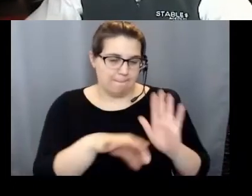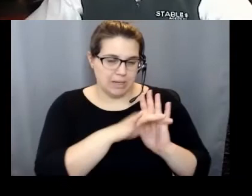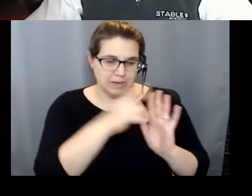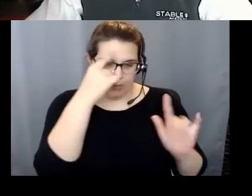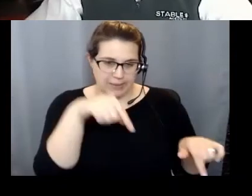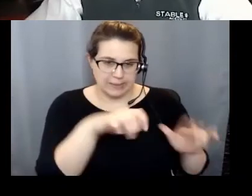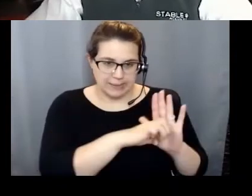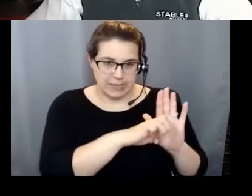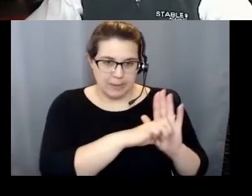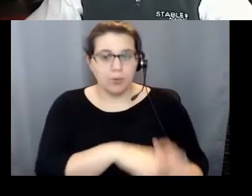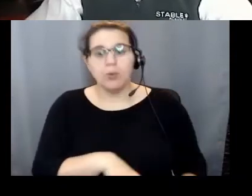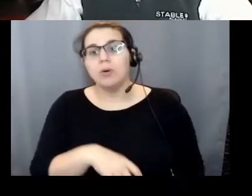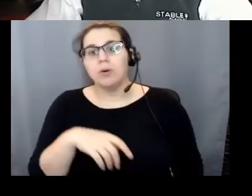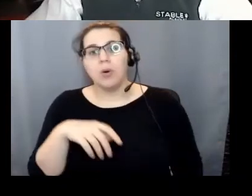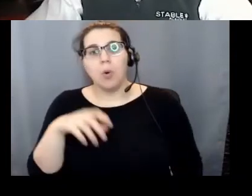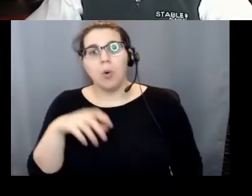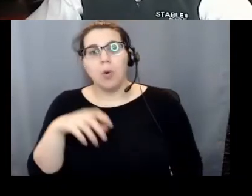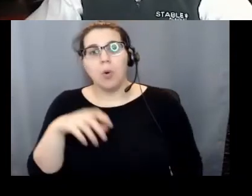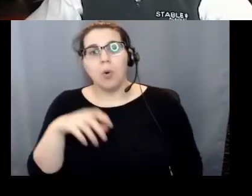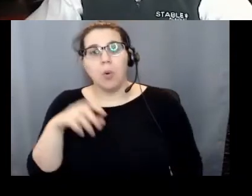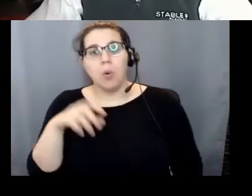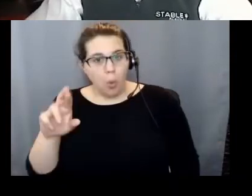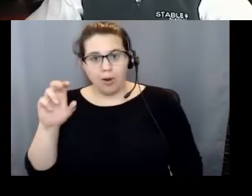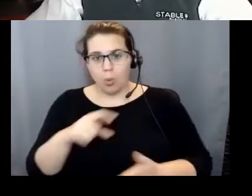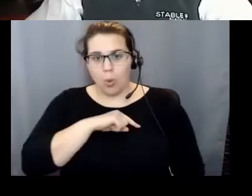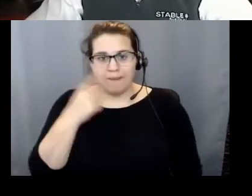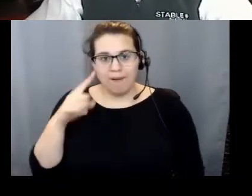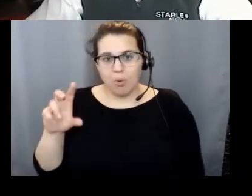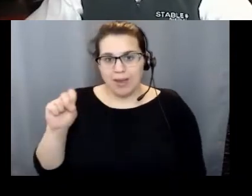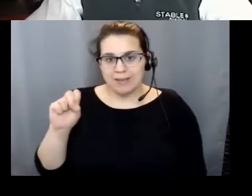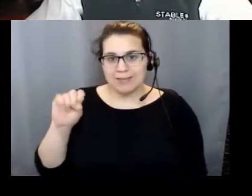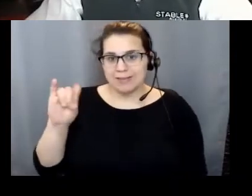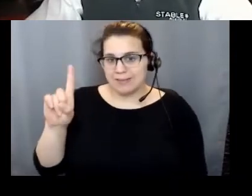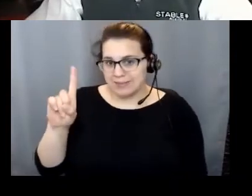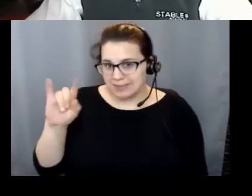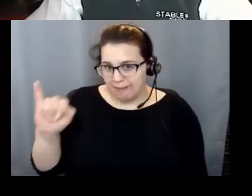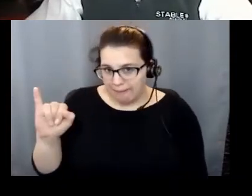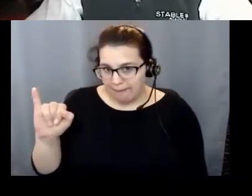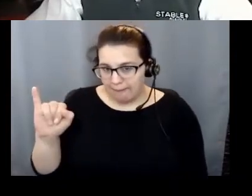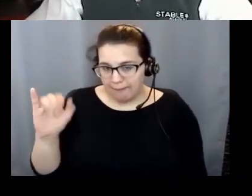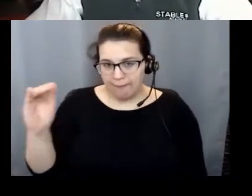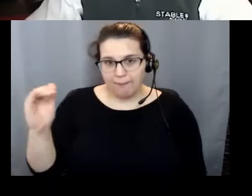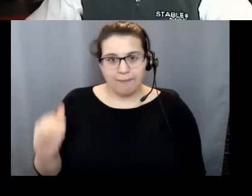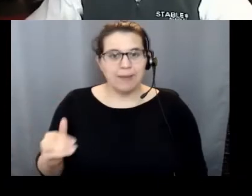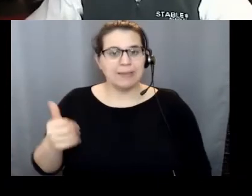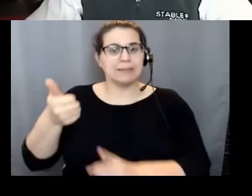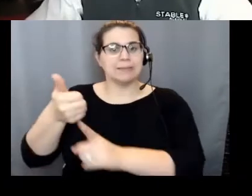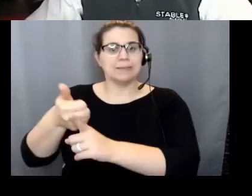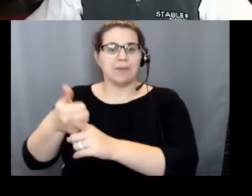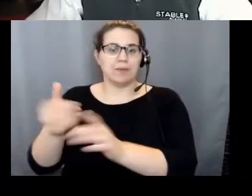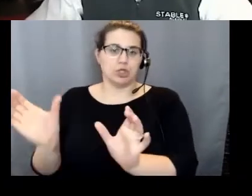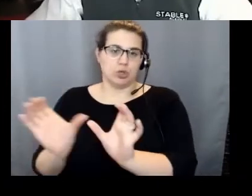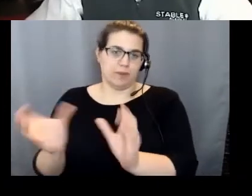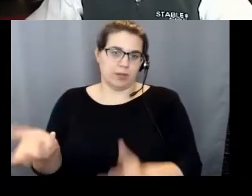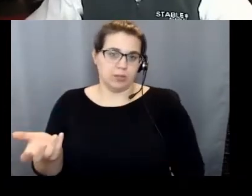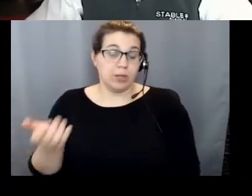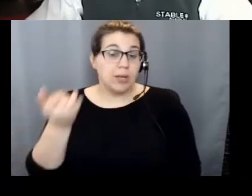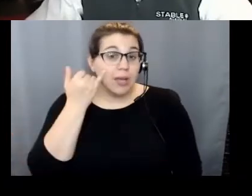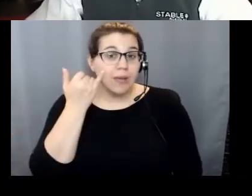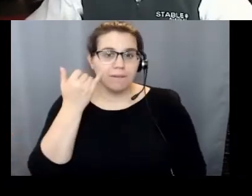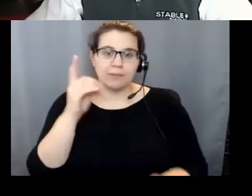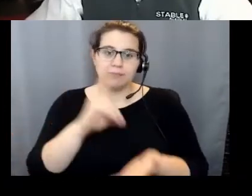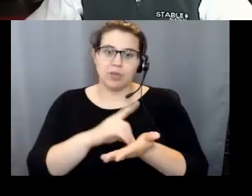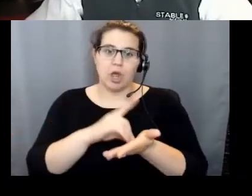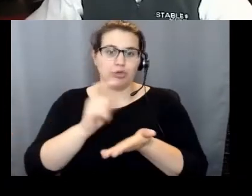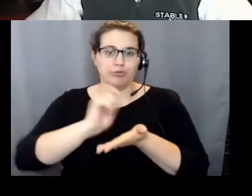is eligibility for SSDI. And the final one is the self-certification. So if you're going to be using a